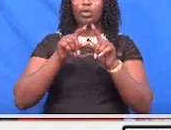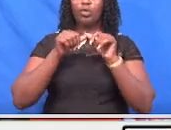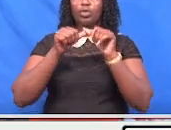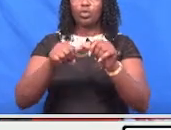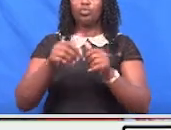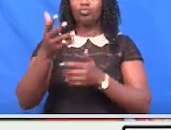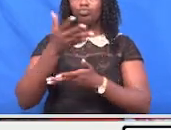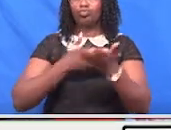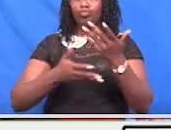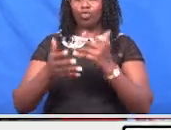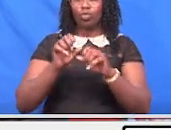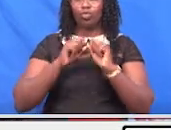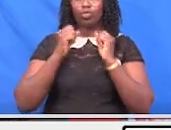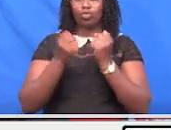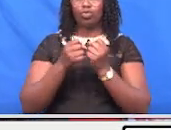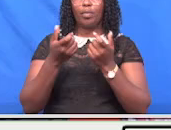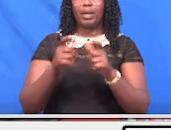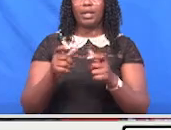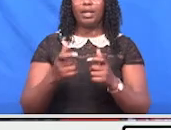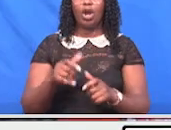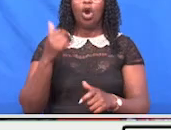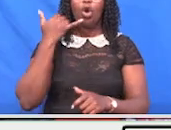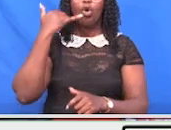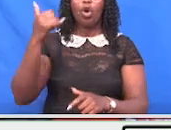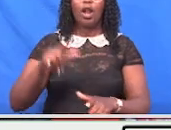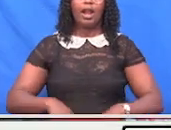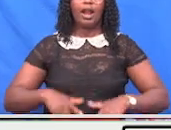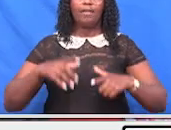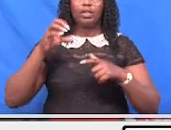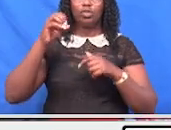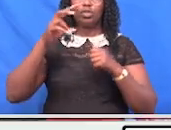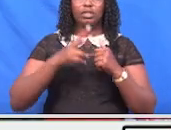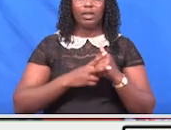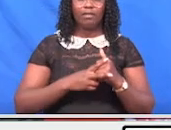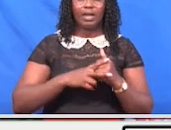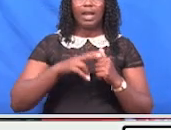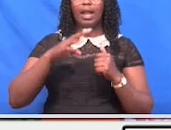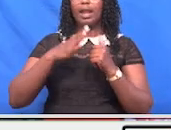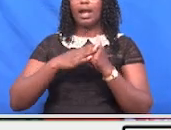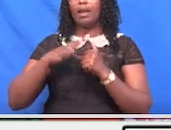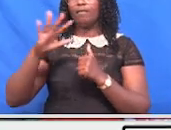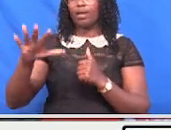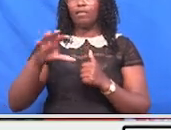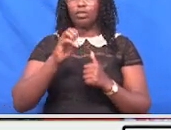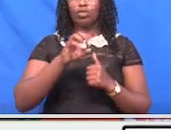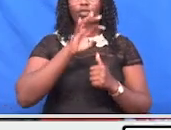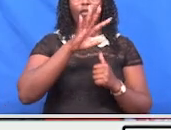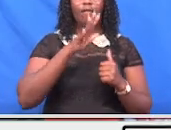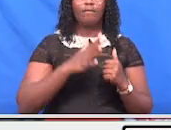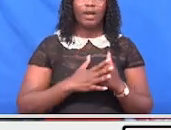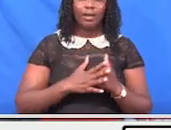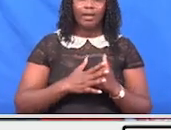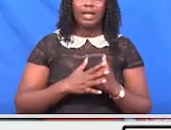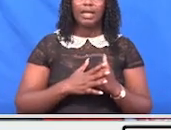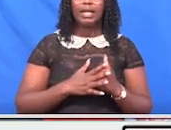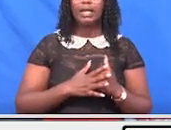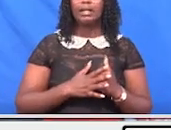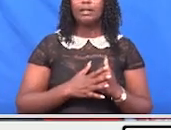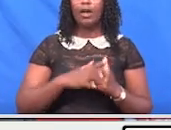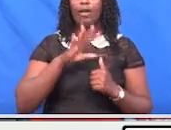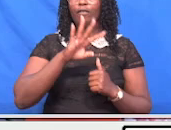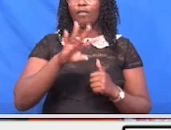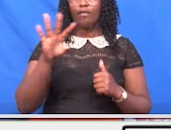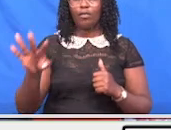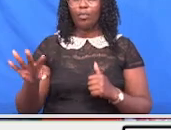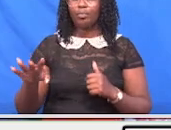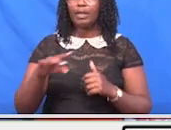platforms, particularly call in live 0795 045 864 to pigie simu, because this conversation is